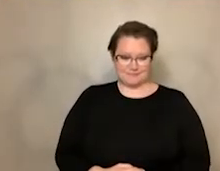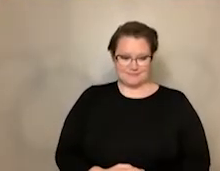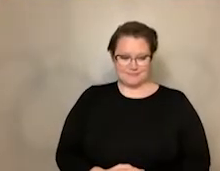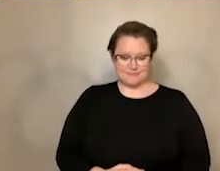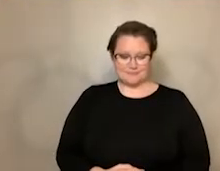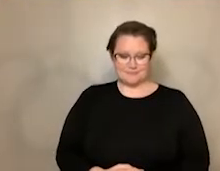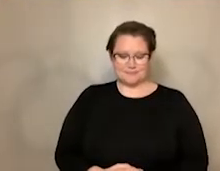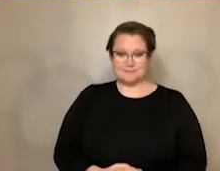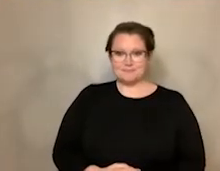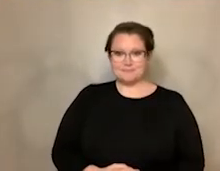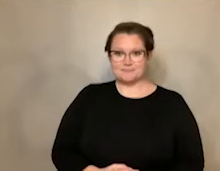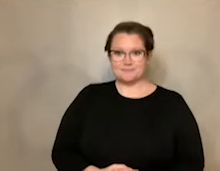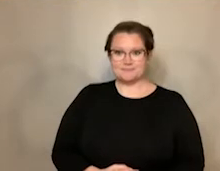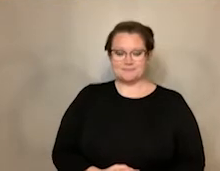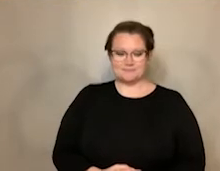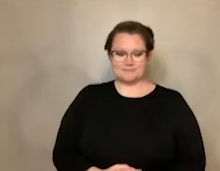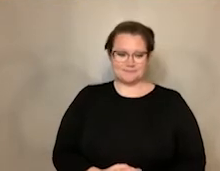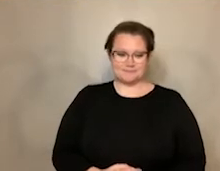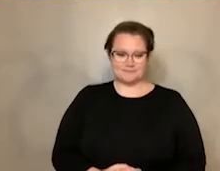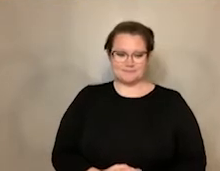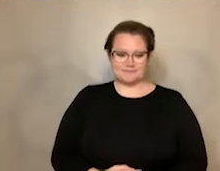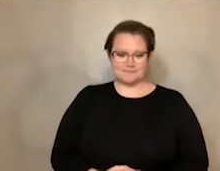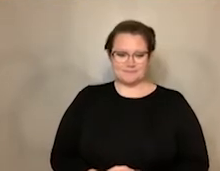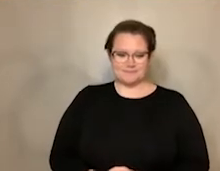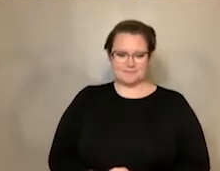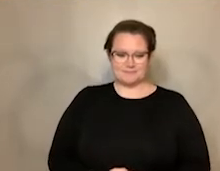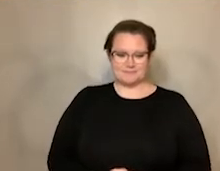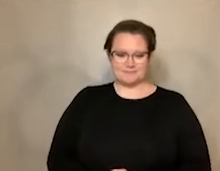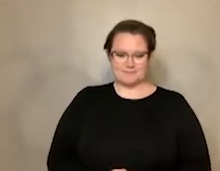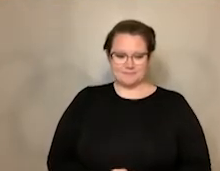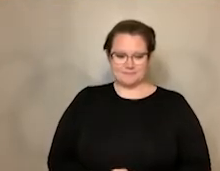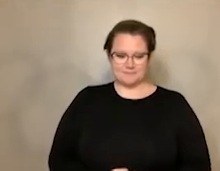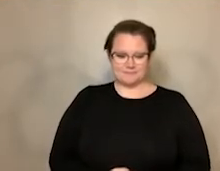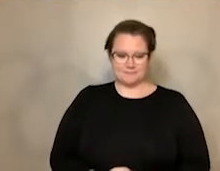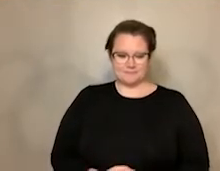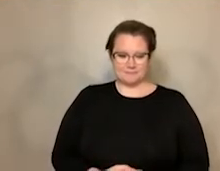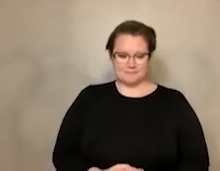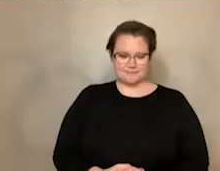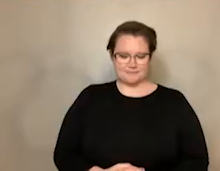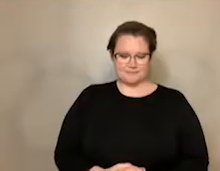pasó? Sí, la oruga salió del huevo.